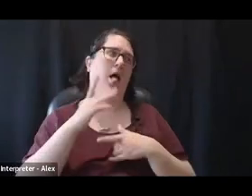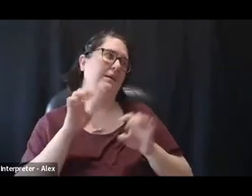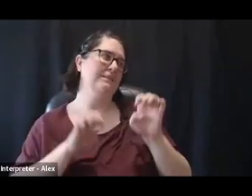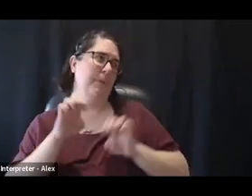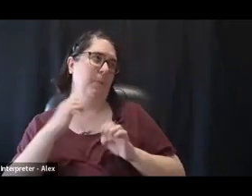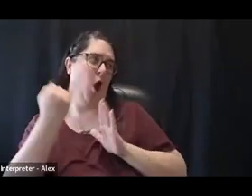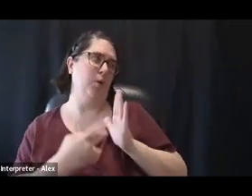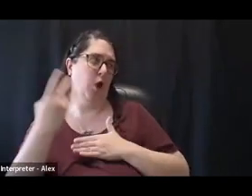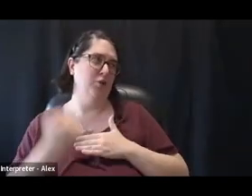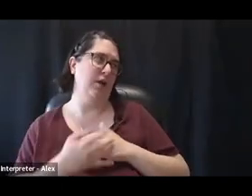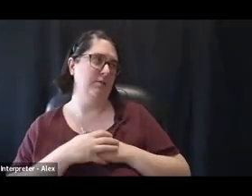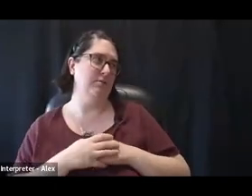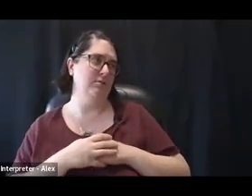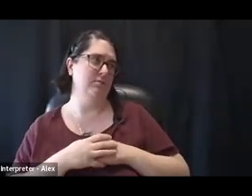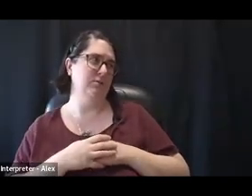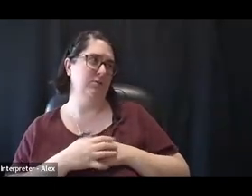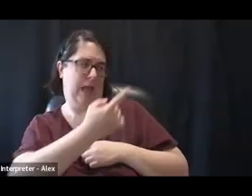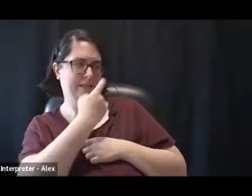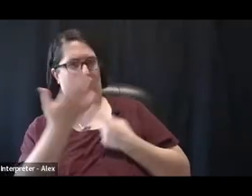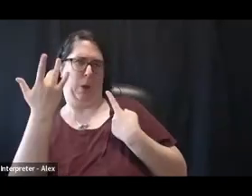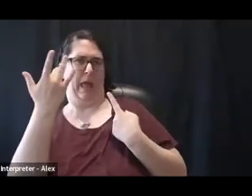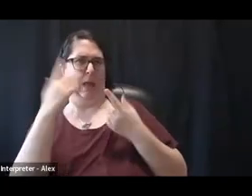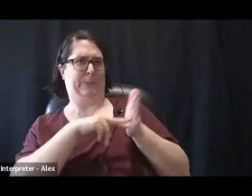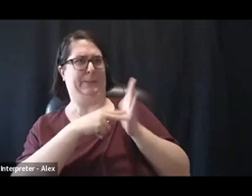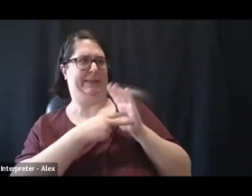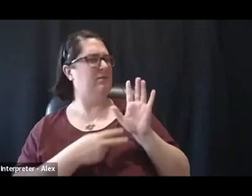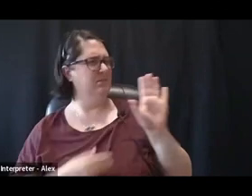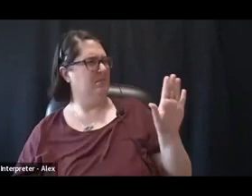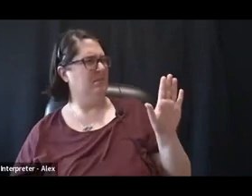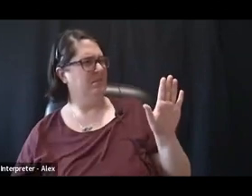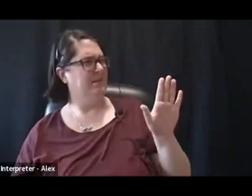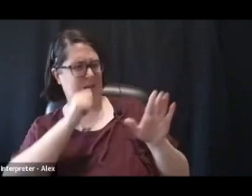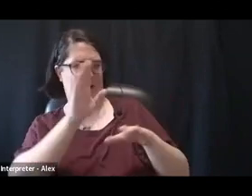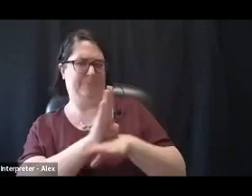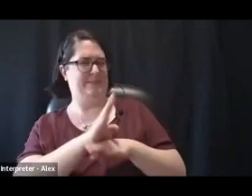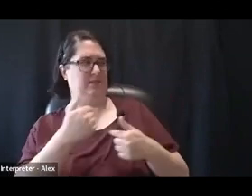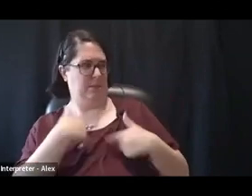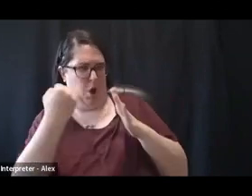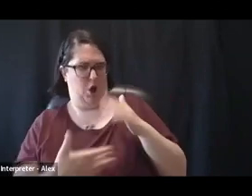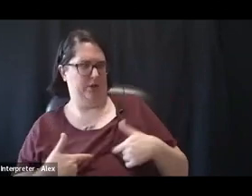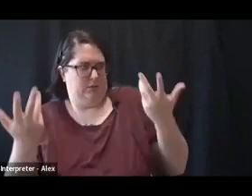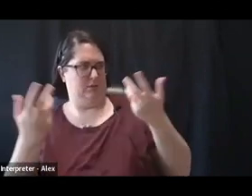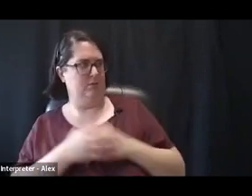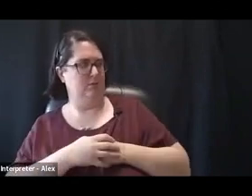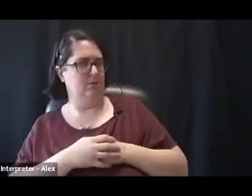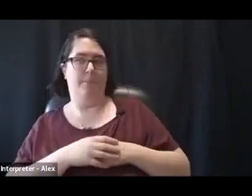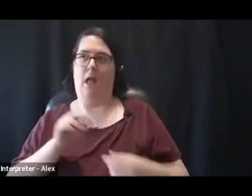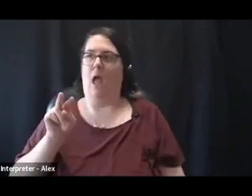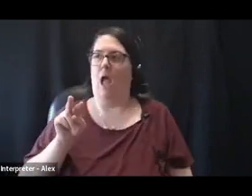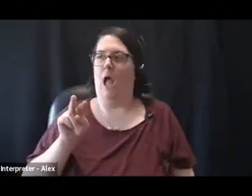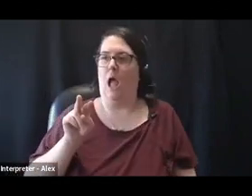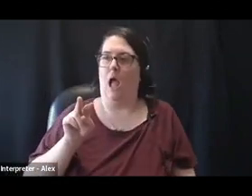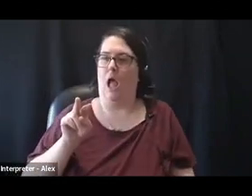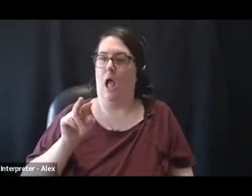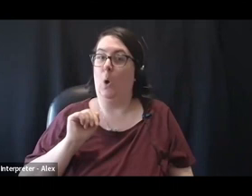experimental art project. Like, why do you have to, he's like, why are you trying to turn this into some boring business? He's like, I'm being an artist, I'm doing my thing. And I was like, oh, my